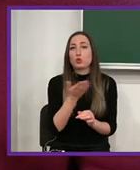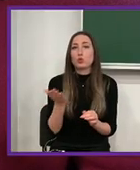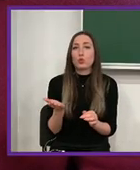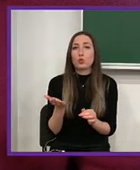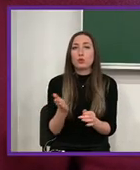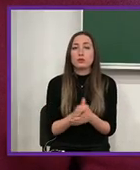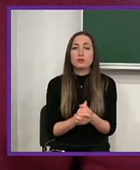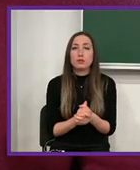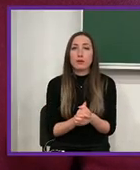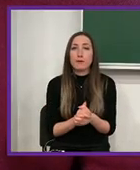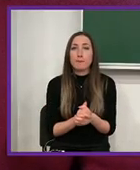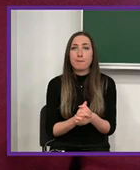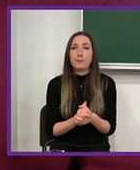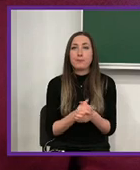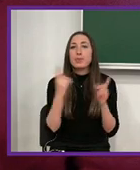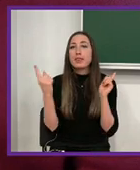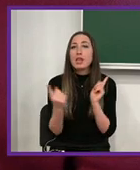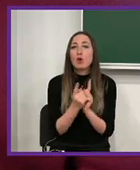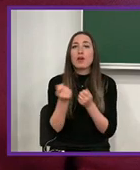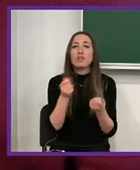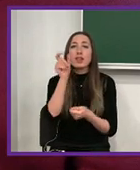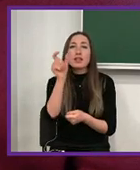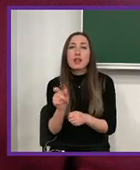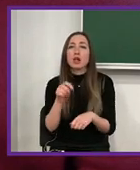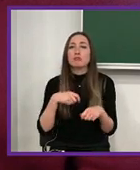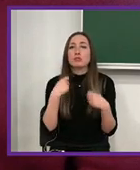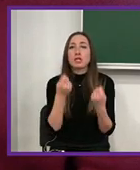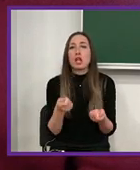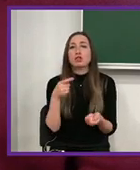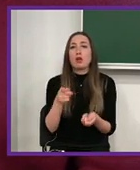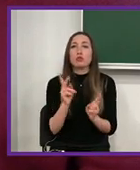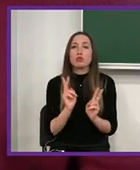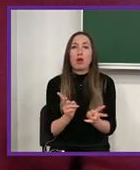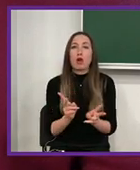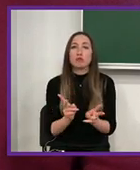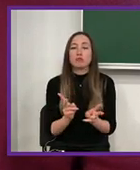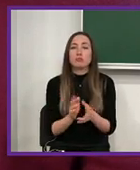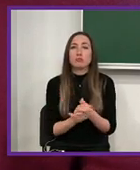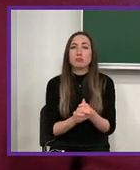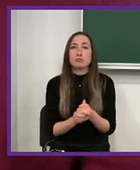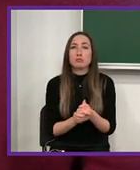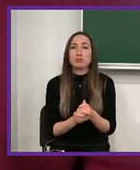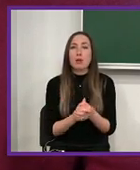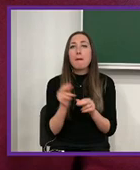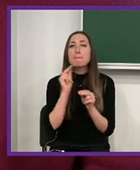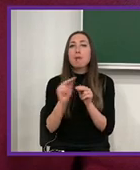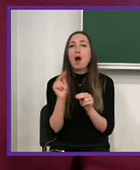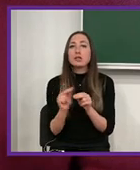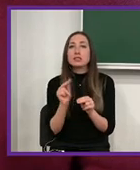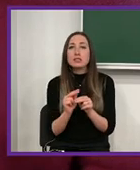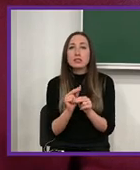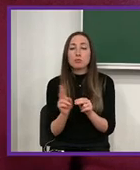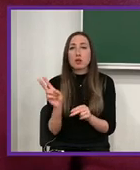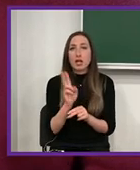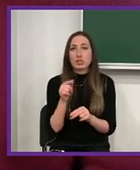component with some training on what the whole business and what the whole human rights, respect for human rights is about, and helping them to understand how it might